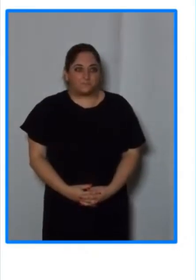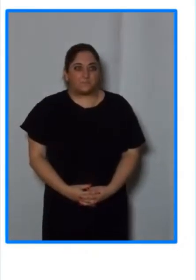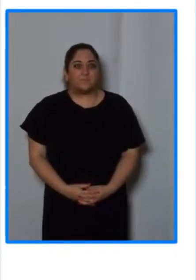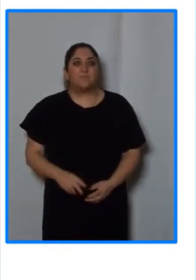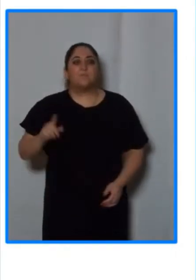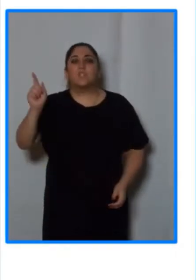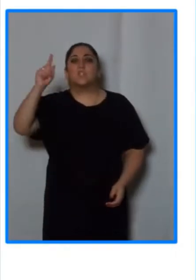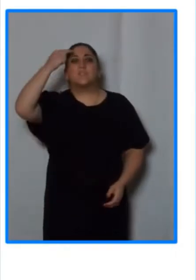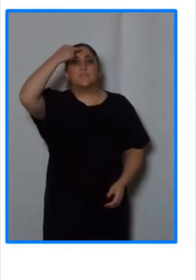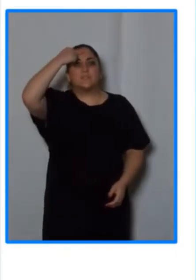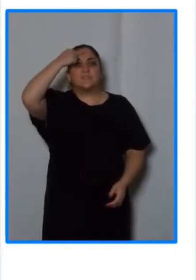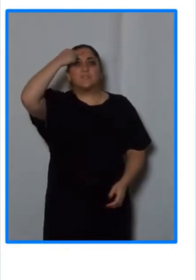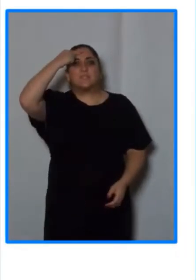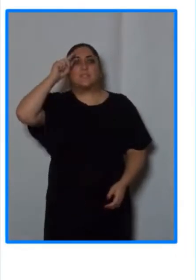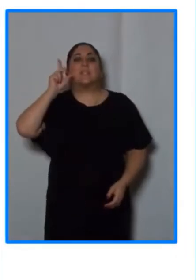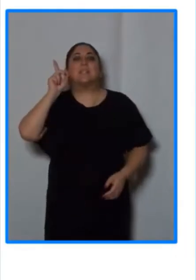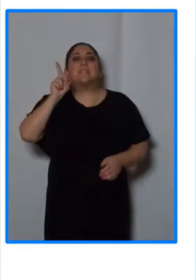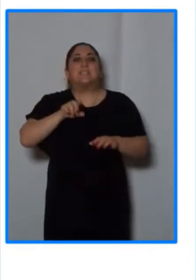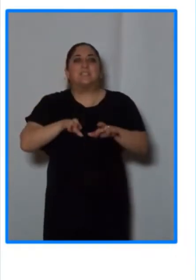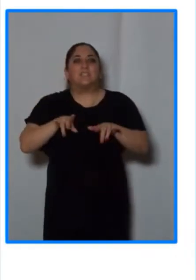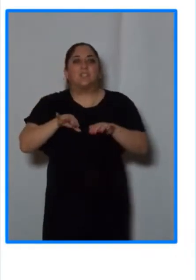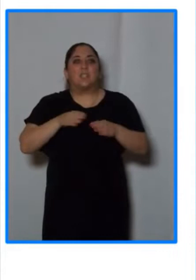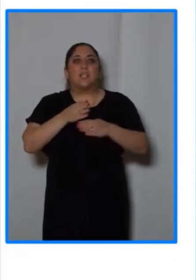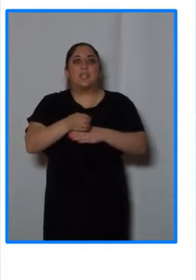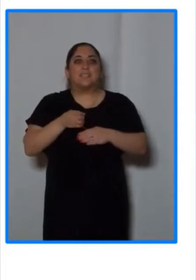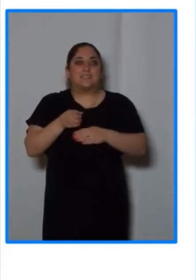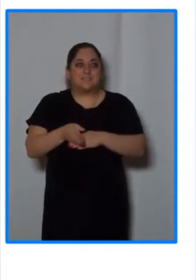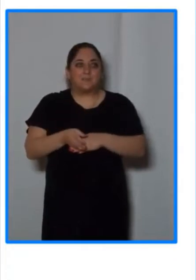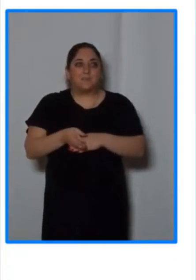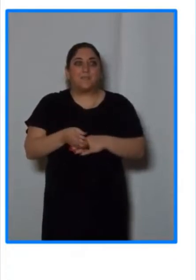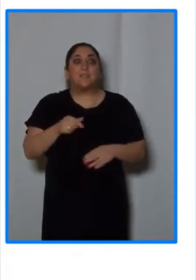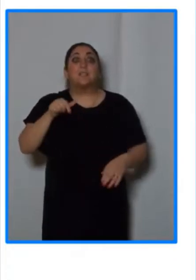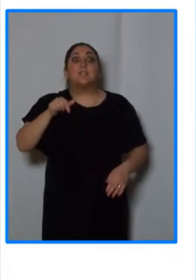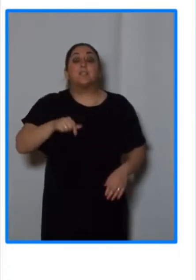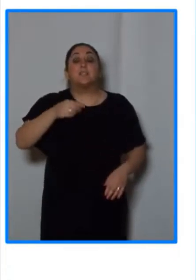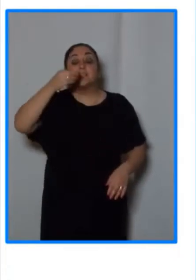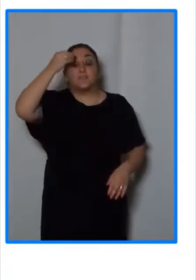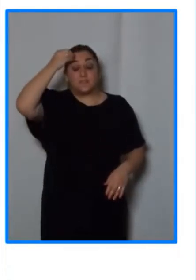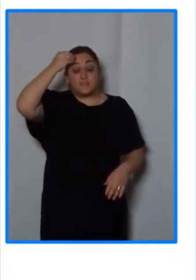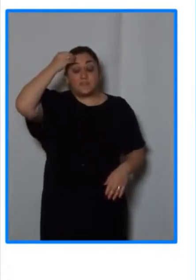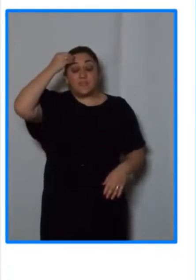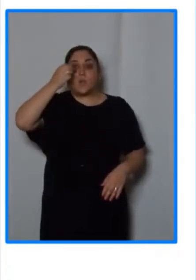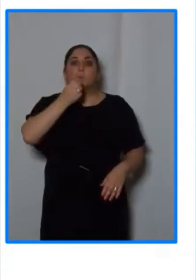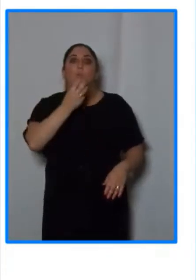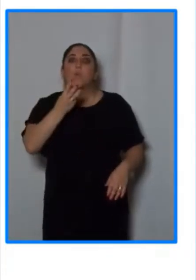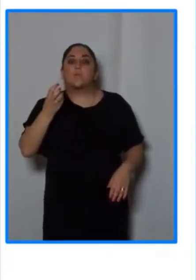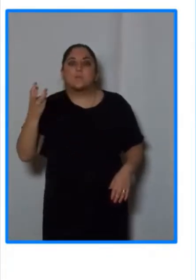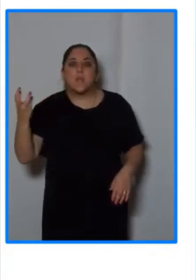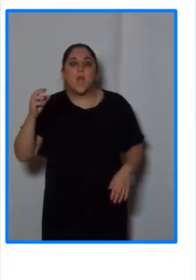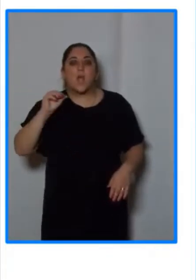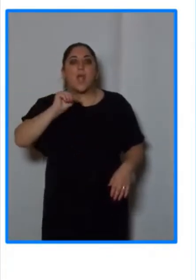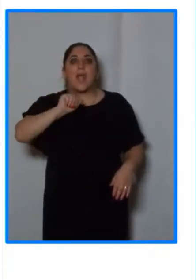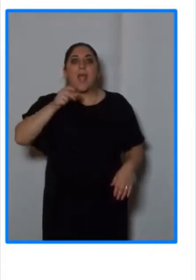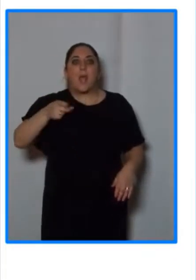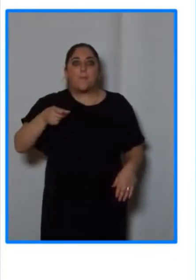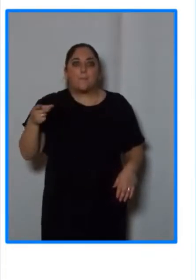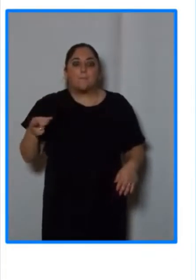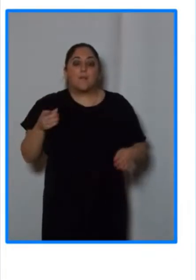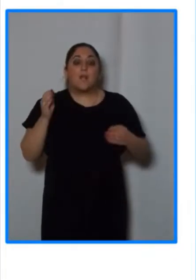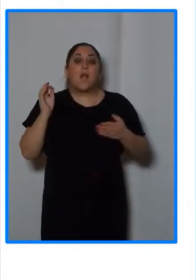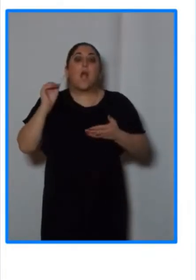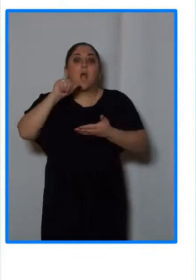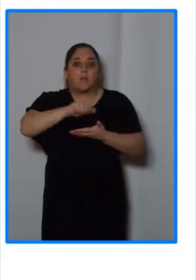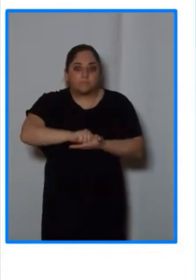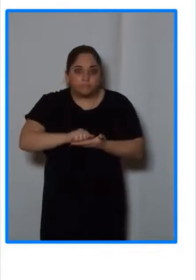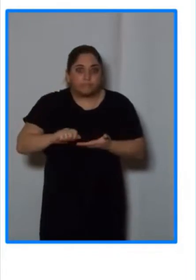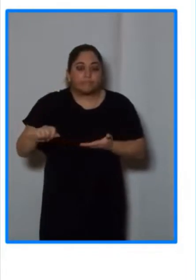So what is digital accessibility? In a nutshell, it means that websites and applications can be perceived, operated, and